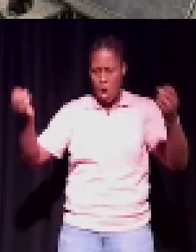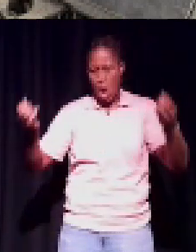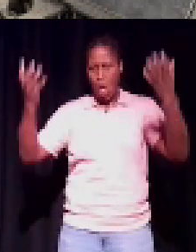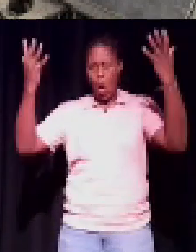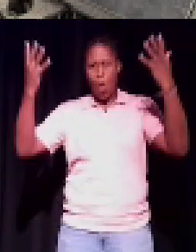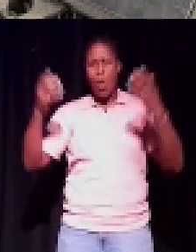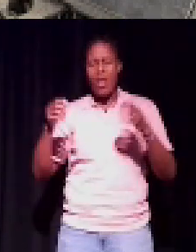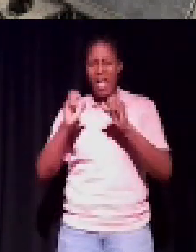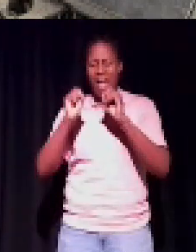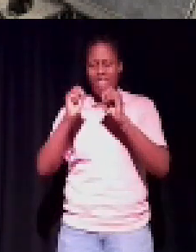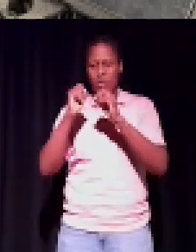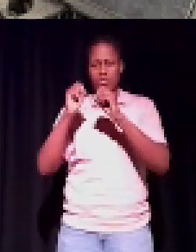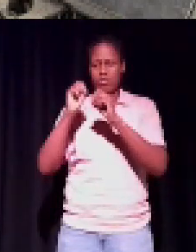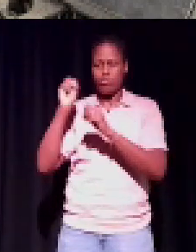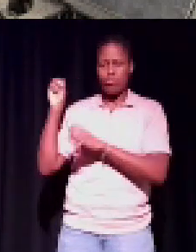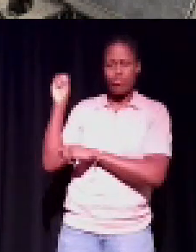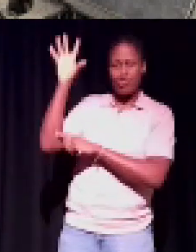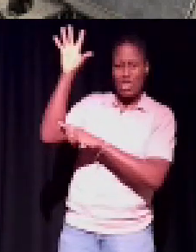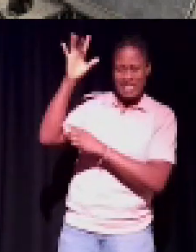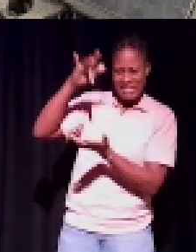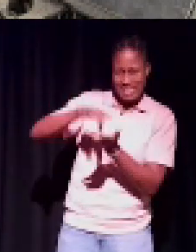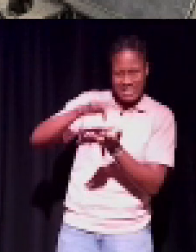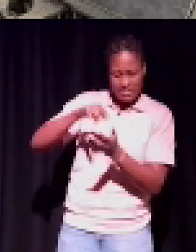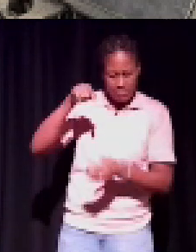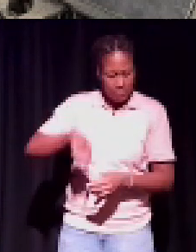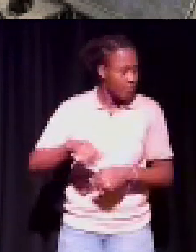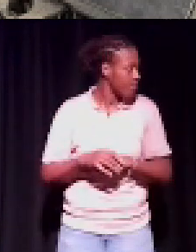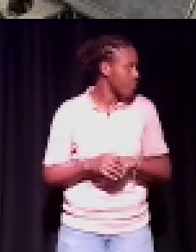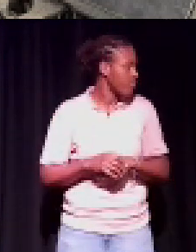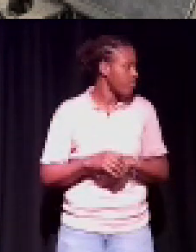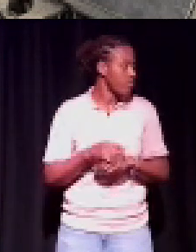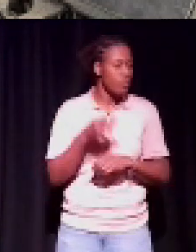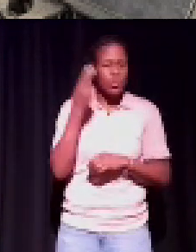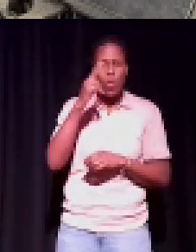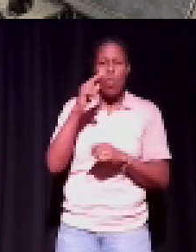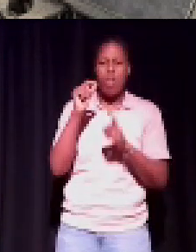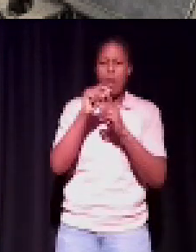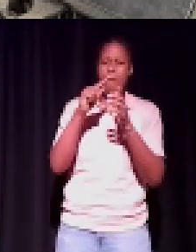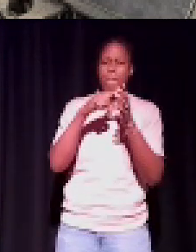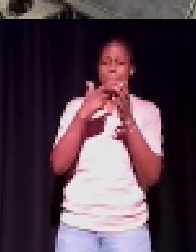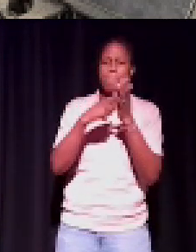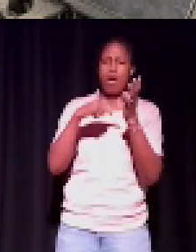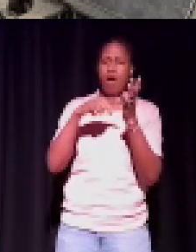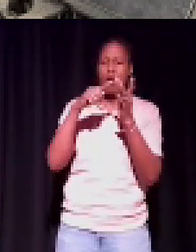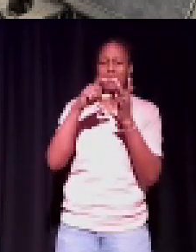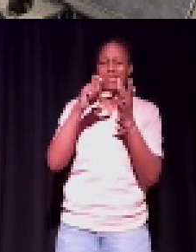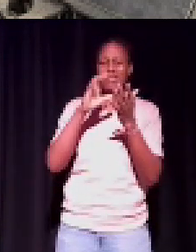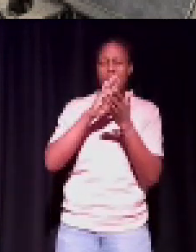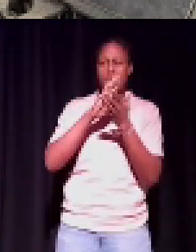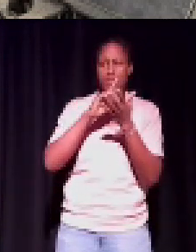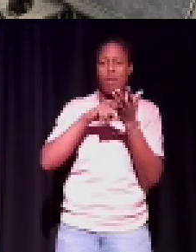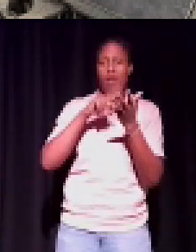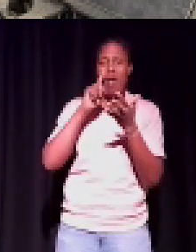That's an installation I made called Particle Shrine, which takes cosmic rays and makes them into music and light.